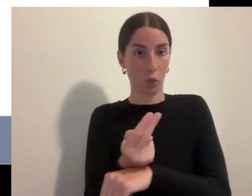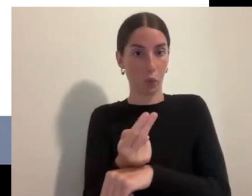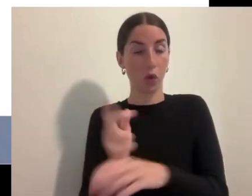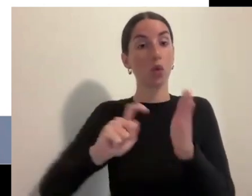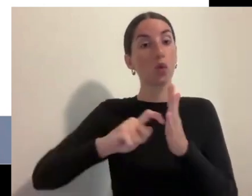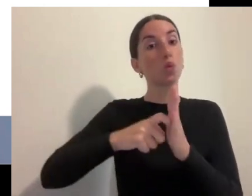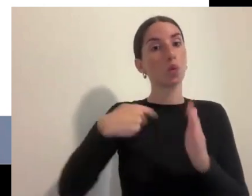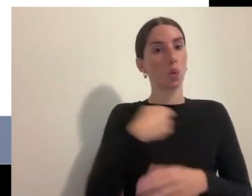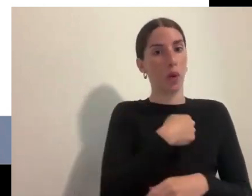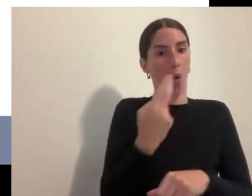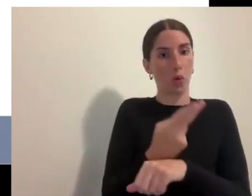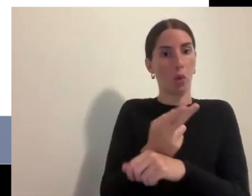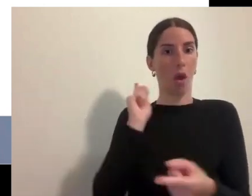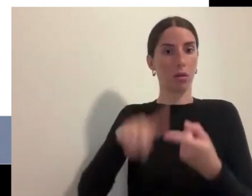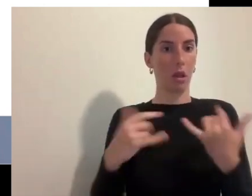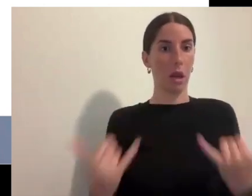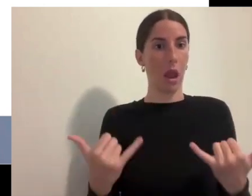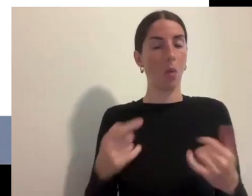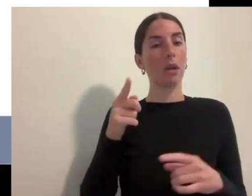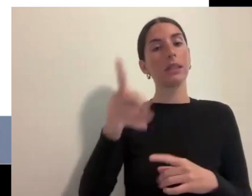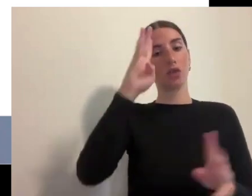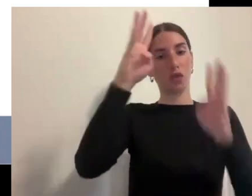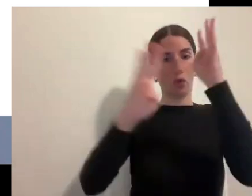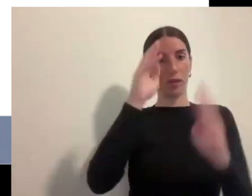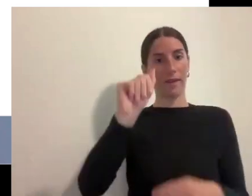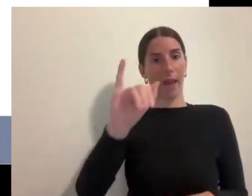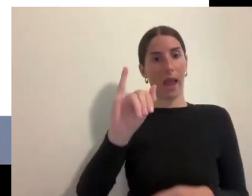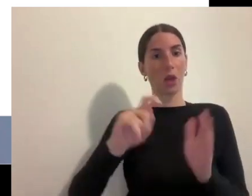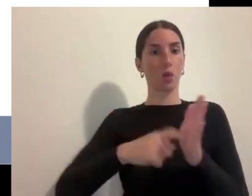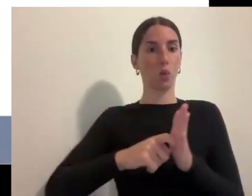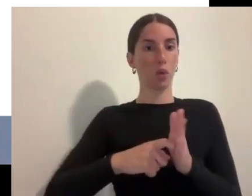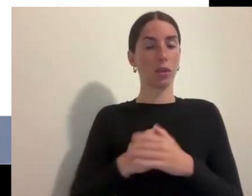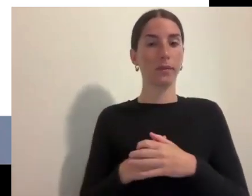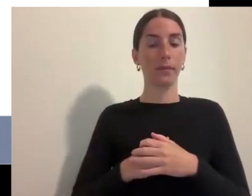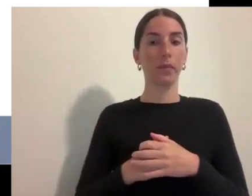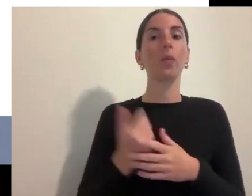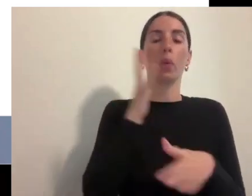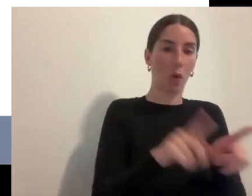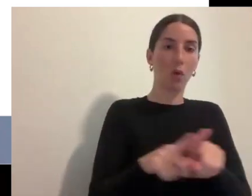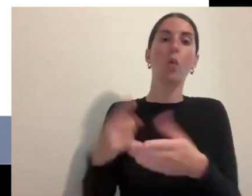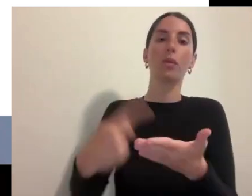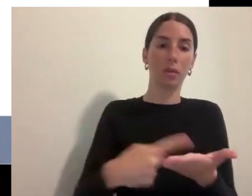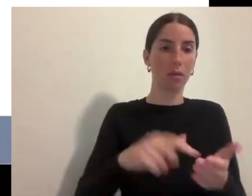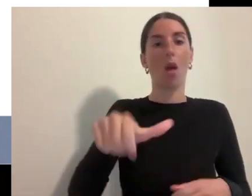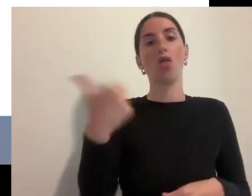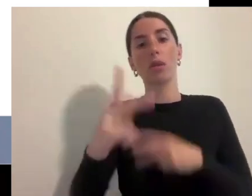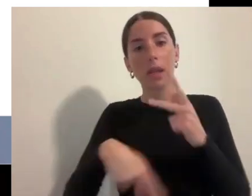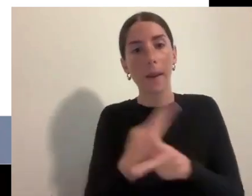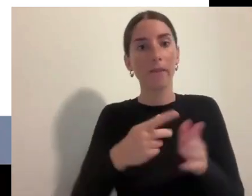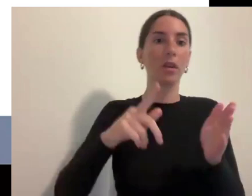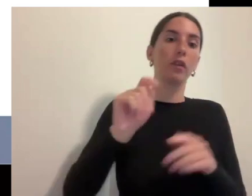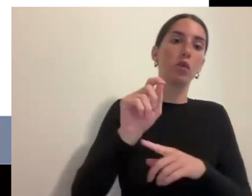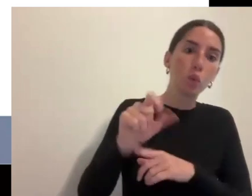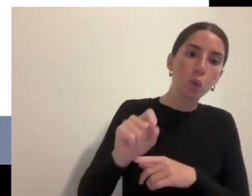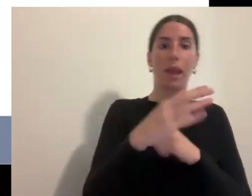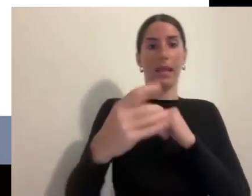were talking about until now are generative AI tools. Now we're going to talk about other types of tools, other type of tech, but